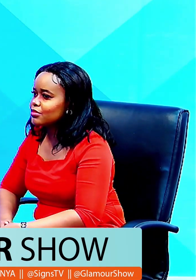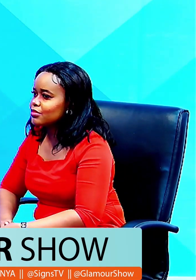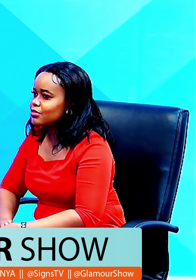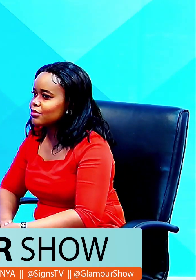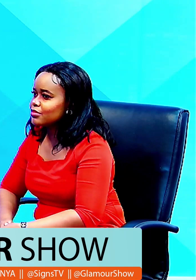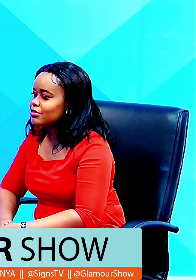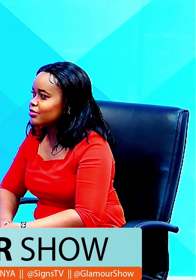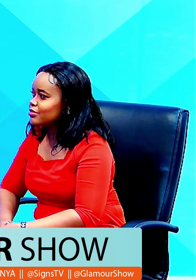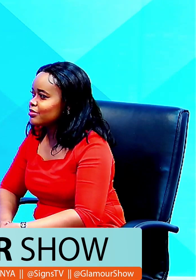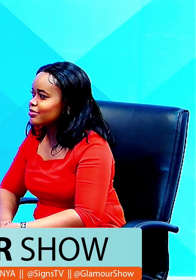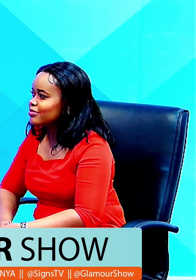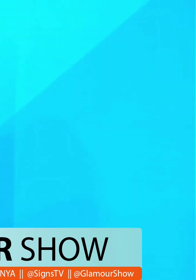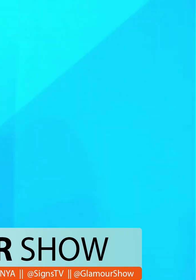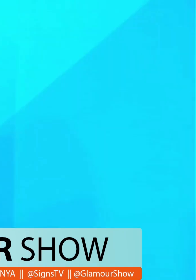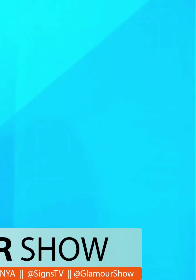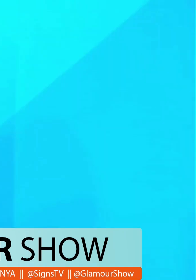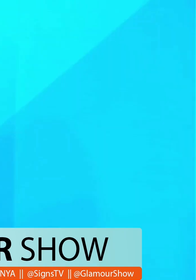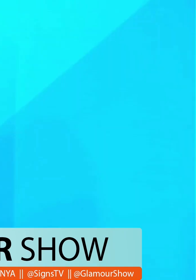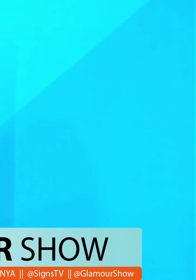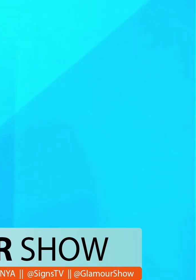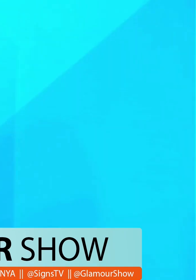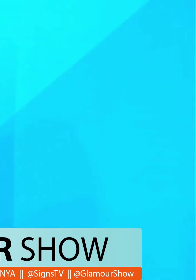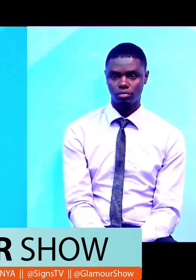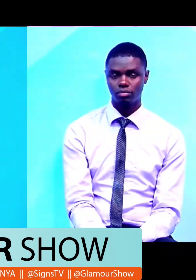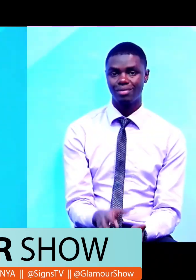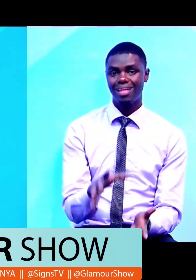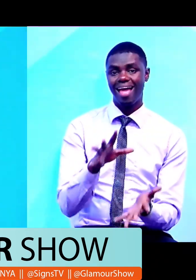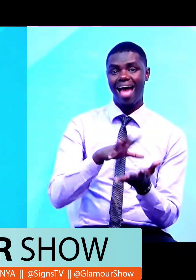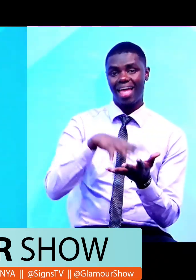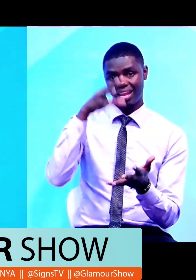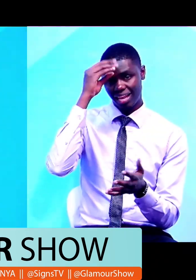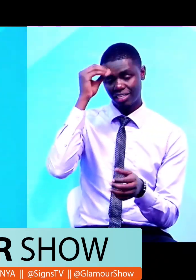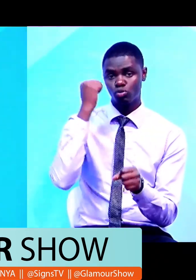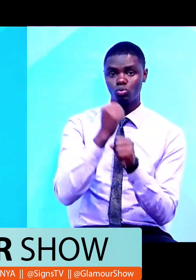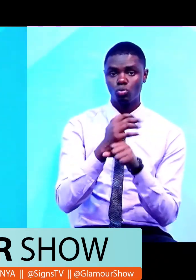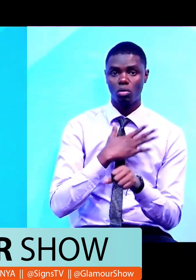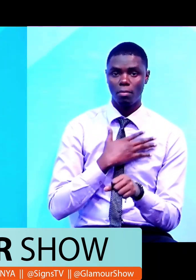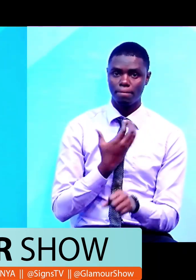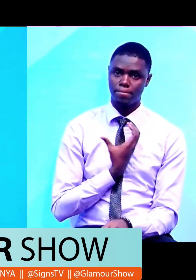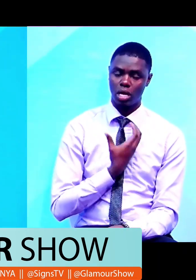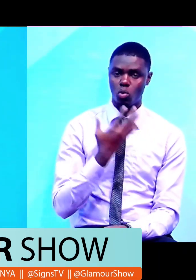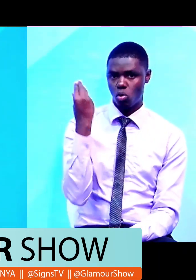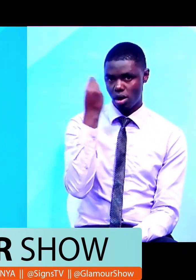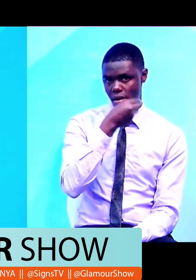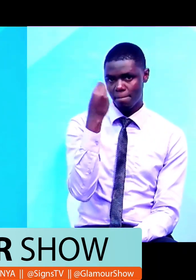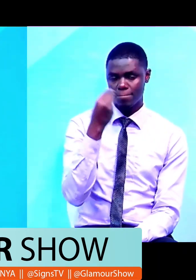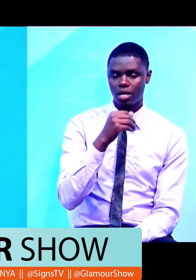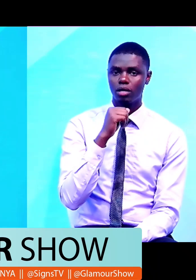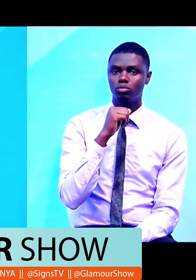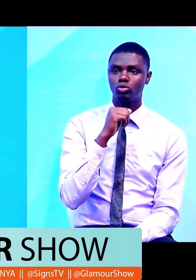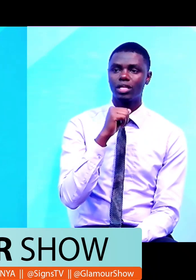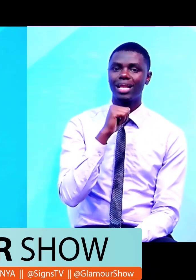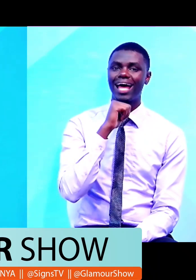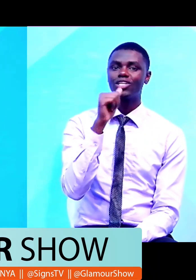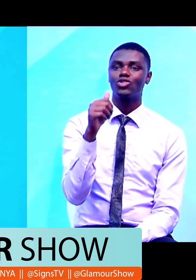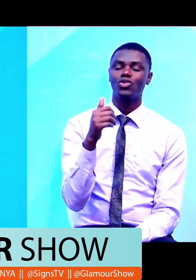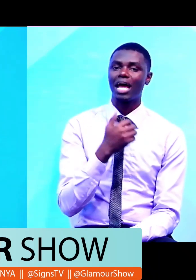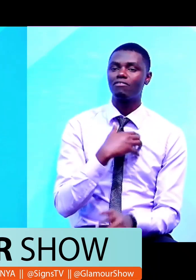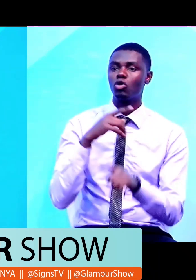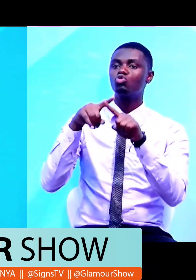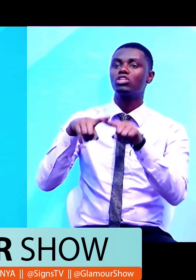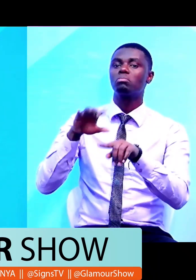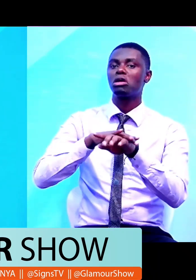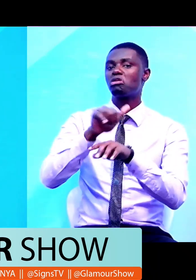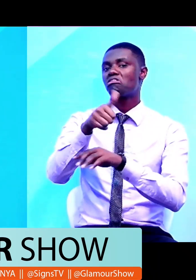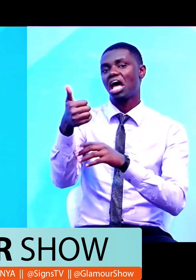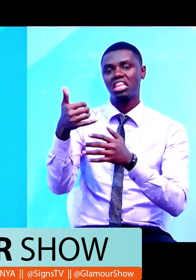do makeup on you? I learned to do my own makeup so that I don't have to rely on